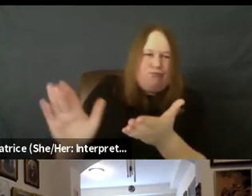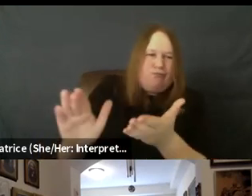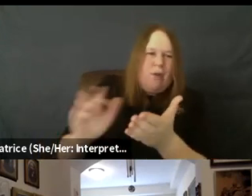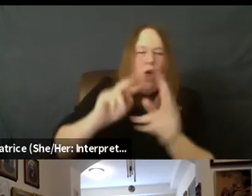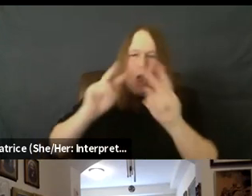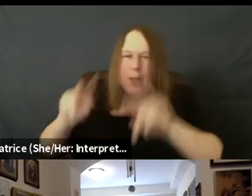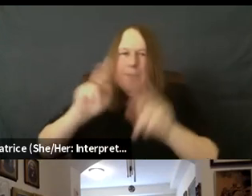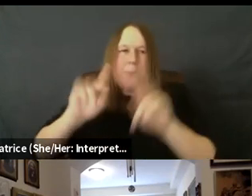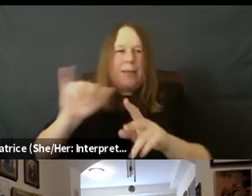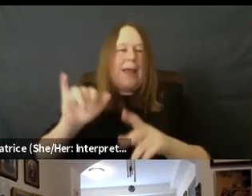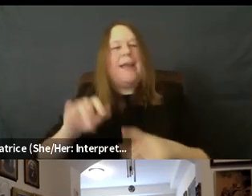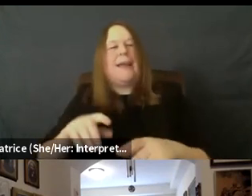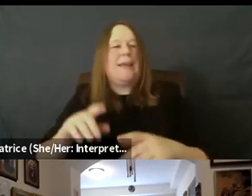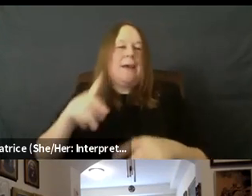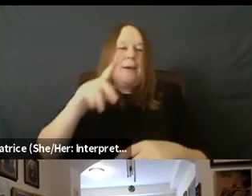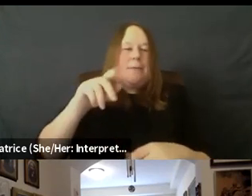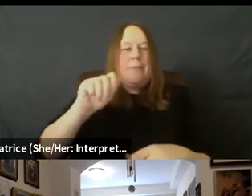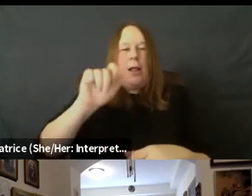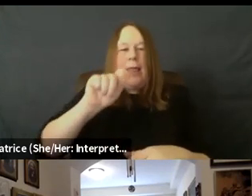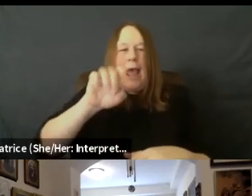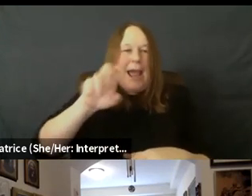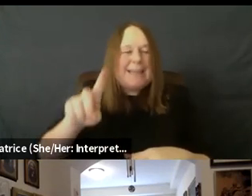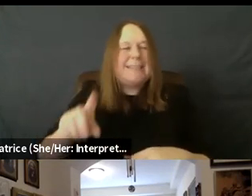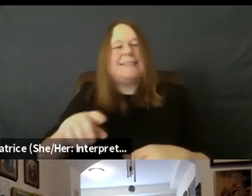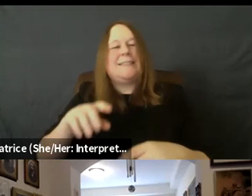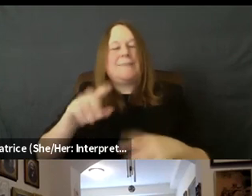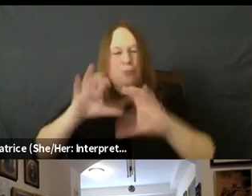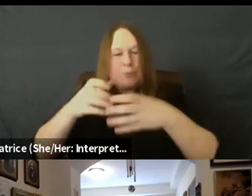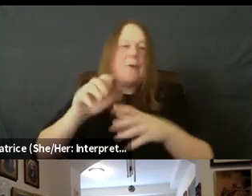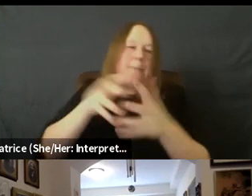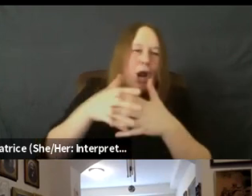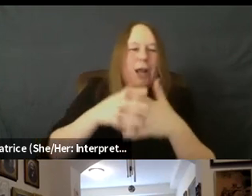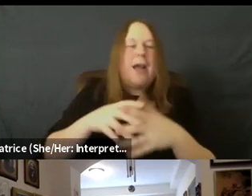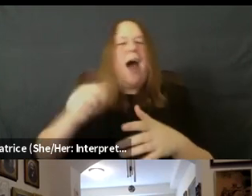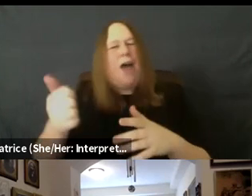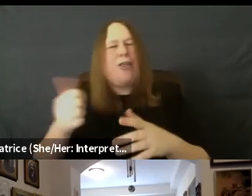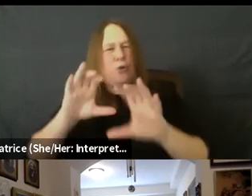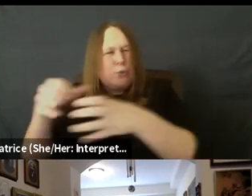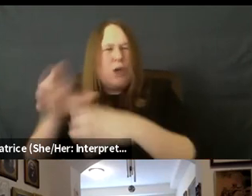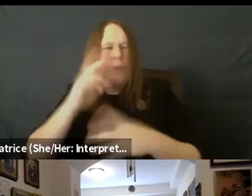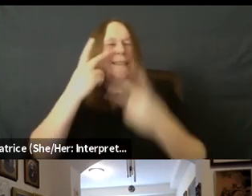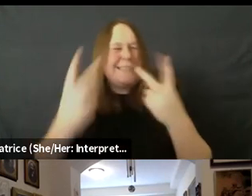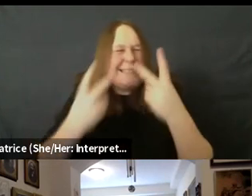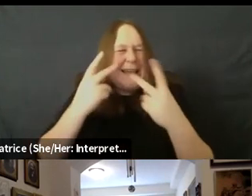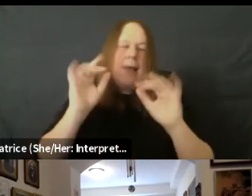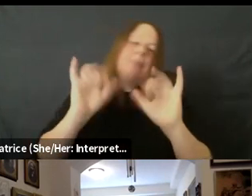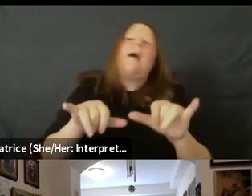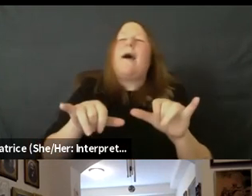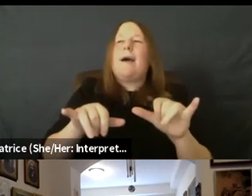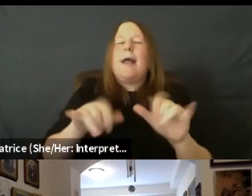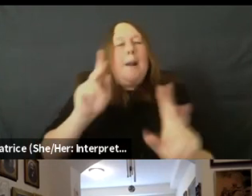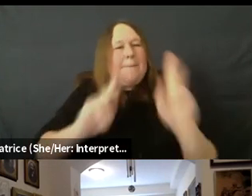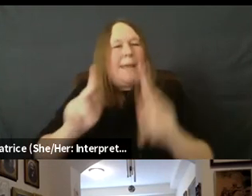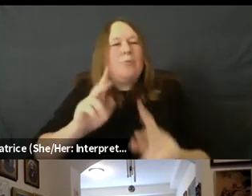like Paralyzed Veterans of America and DAV and other groups, you can really start seeing that